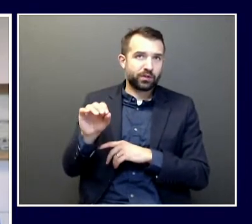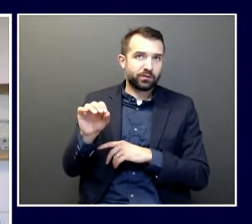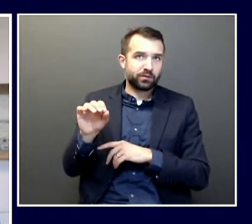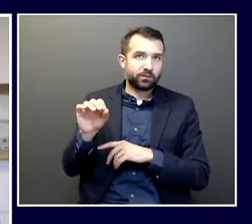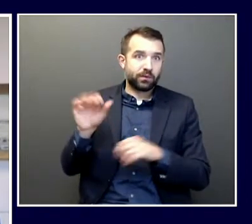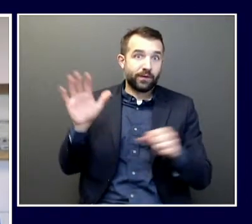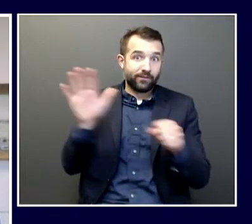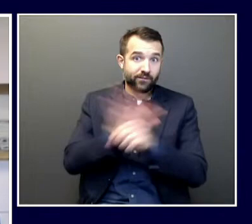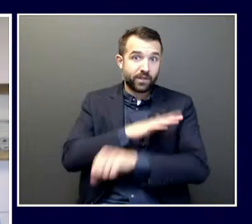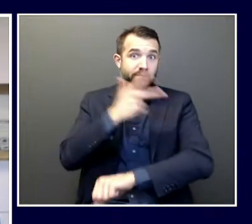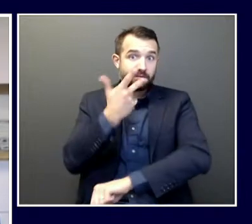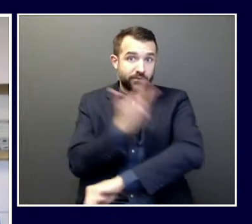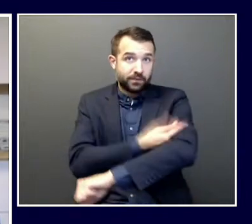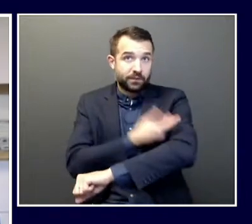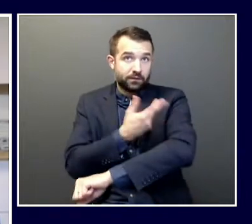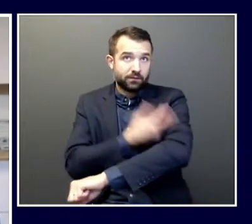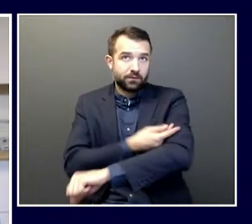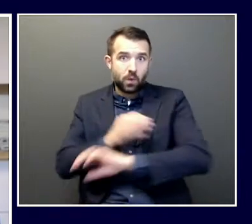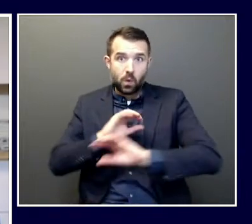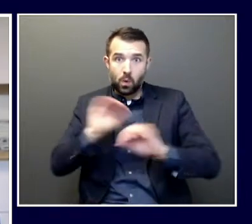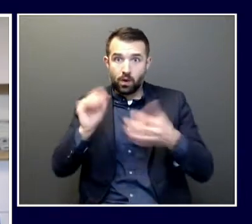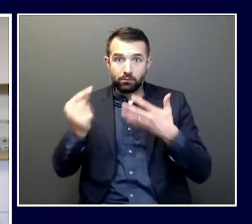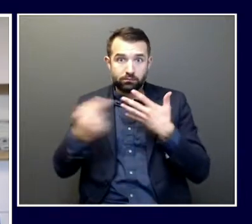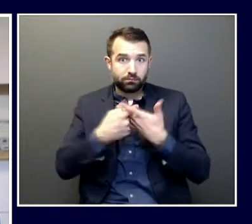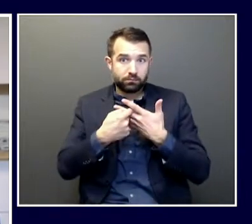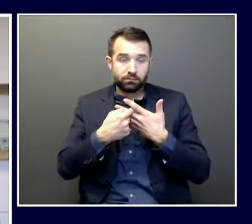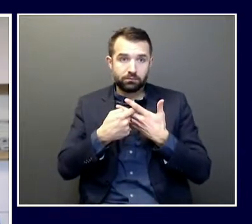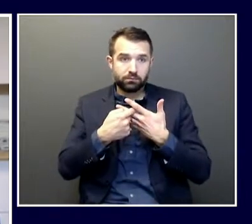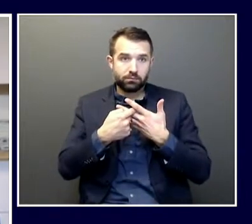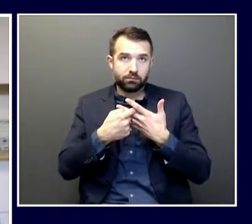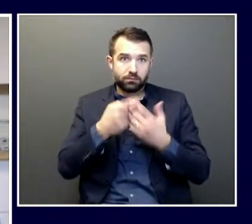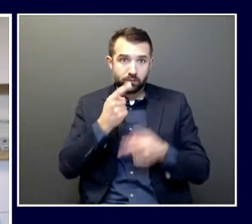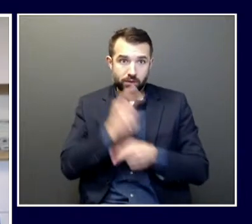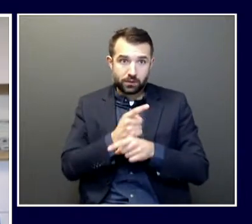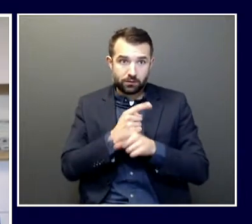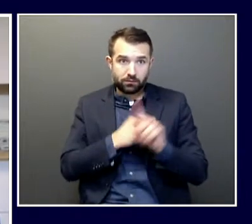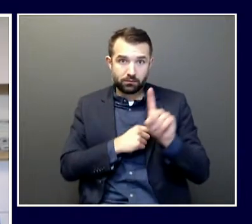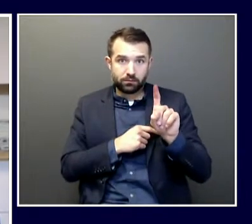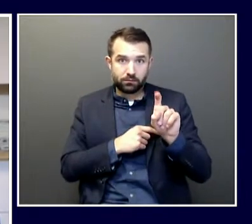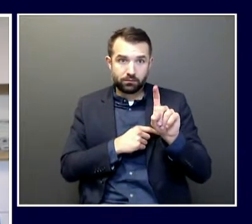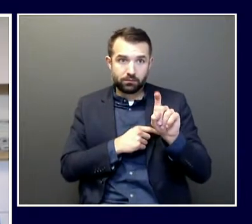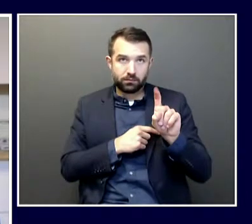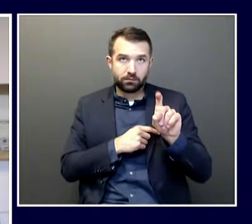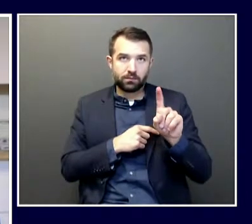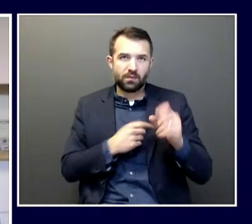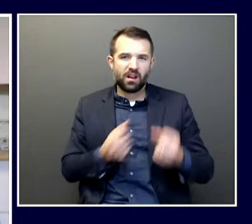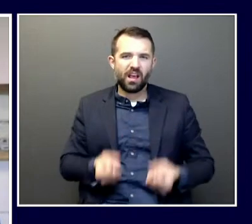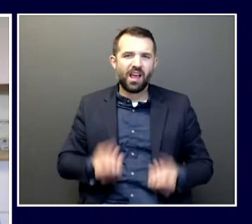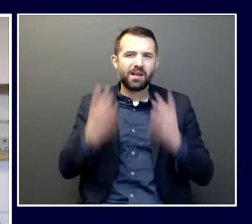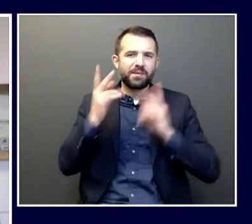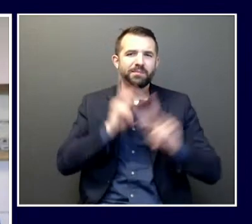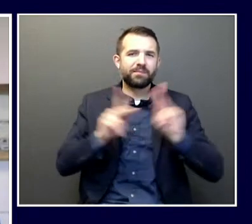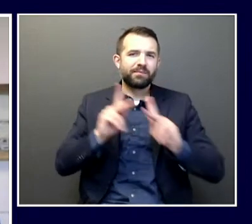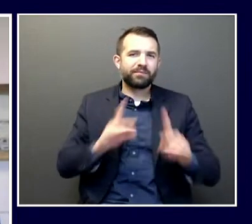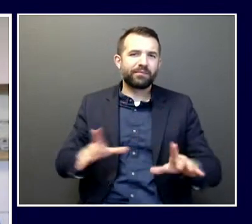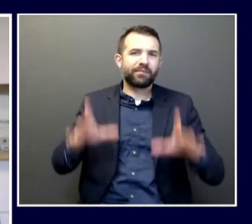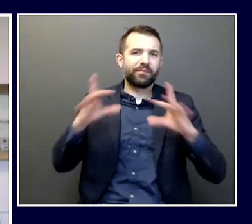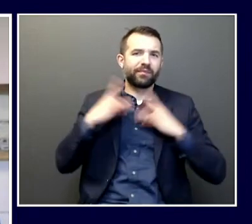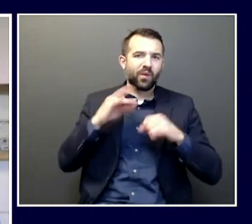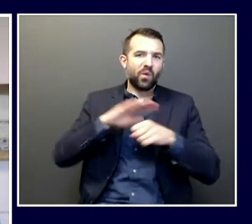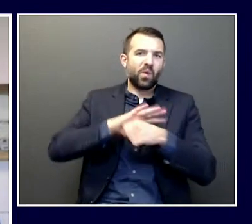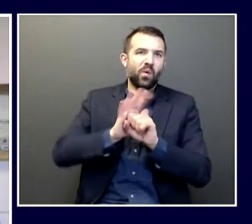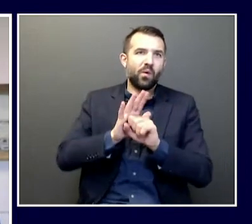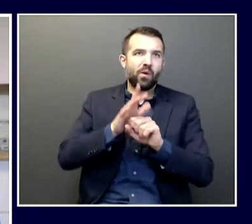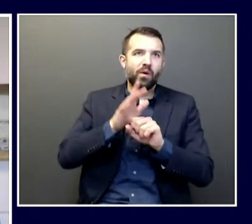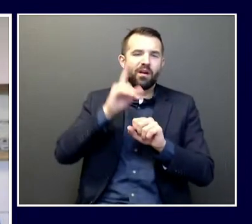And I know there's the official statistics of how many people have caught COVID, but I understand it's more people have caught COVID